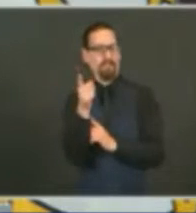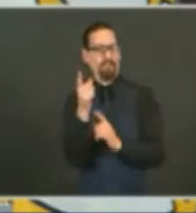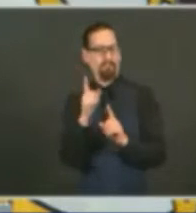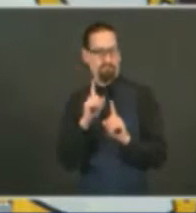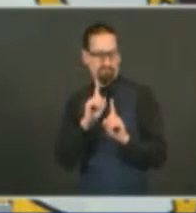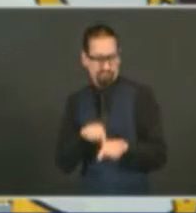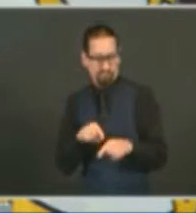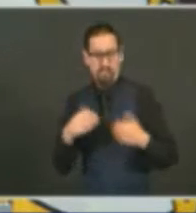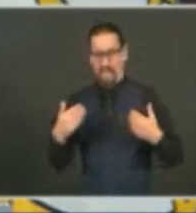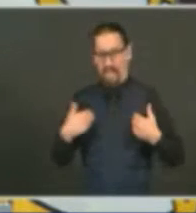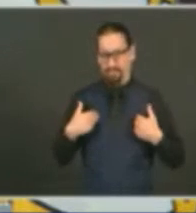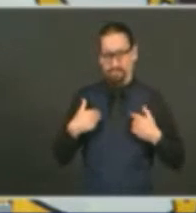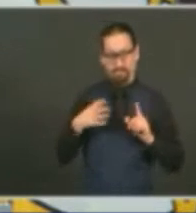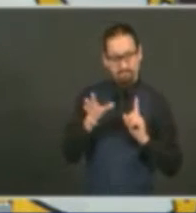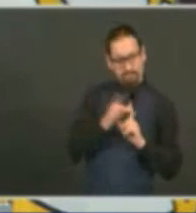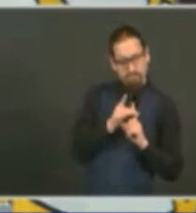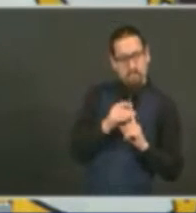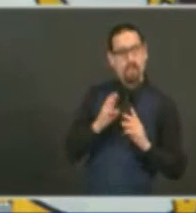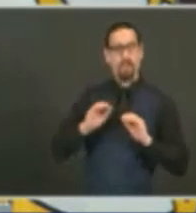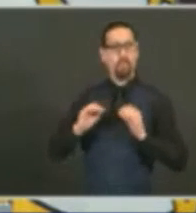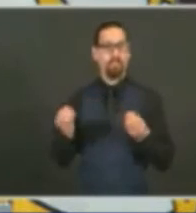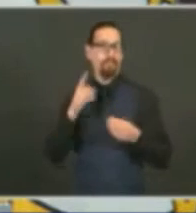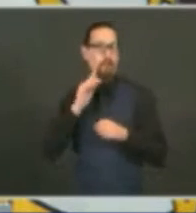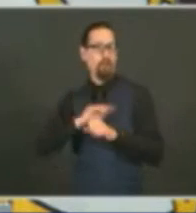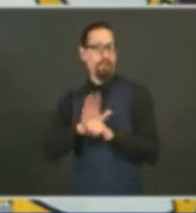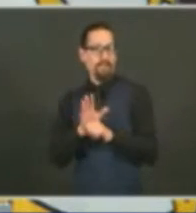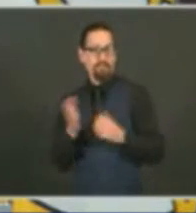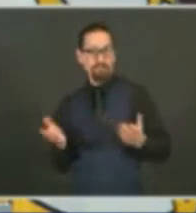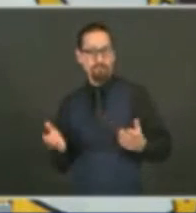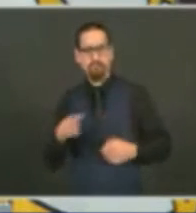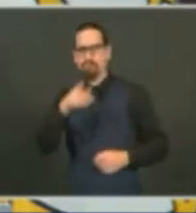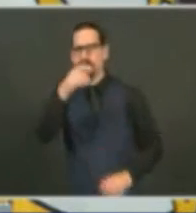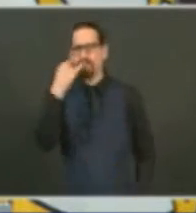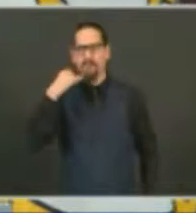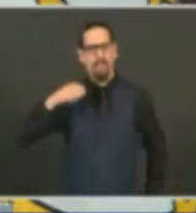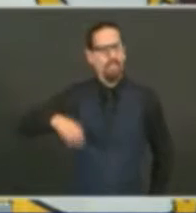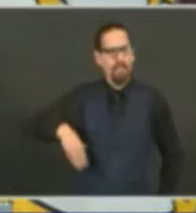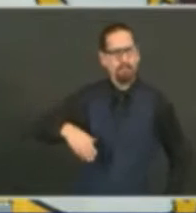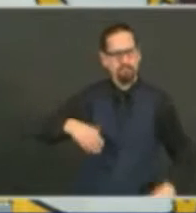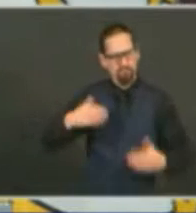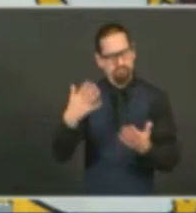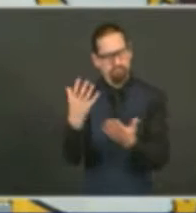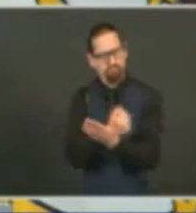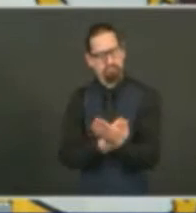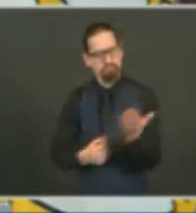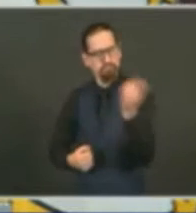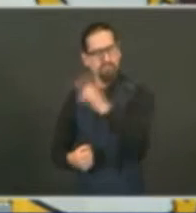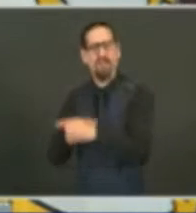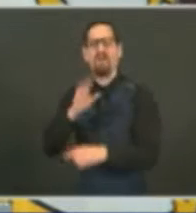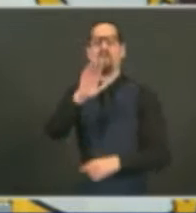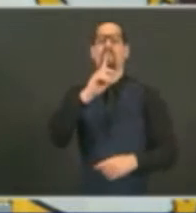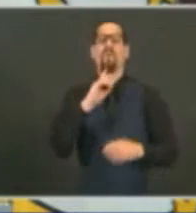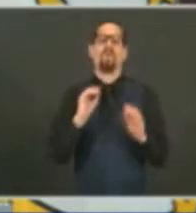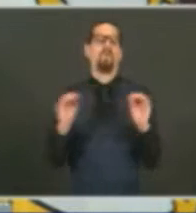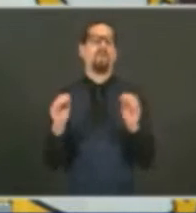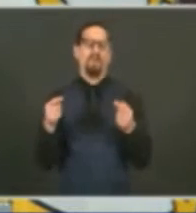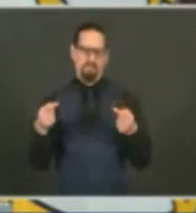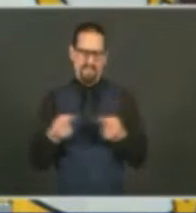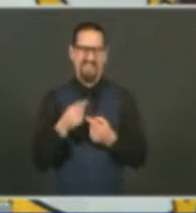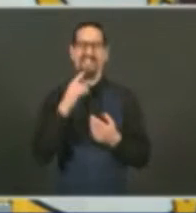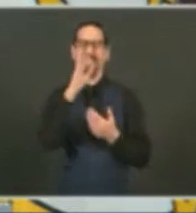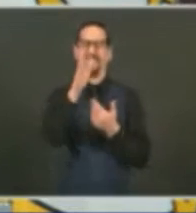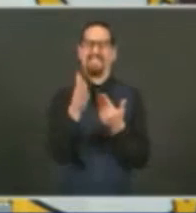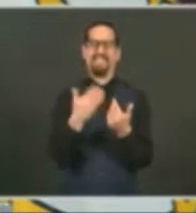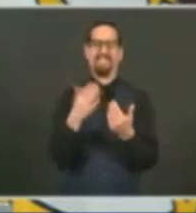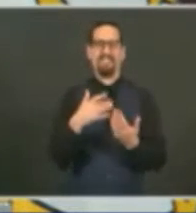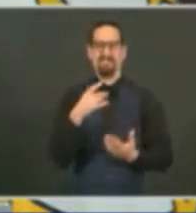test. If you haven't done it, do it. Trust me, it's painless, it's easy. It's brand new, open Monday, we